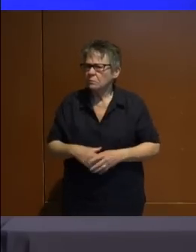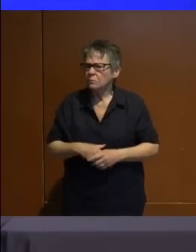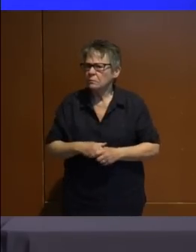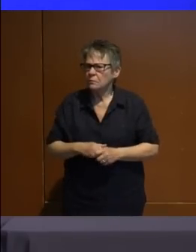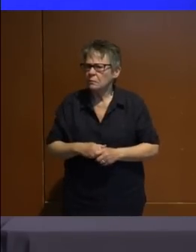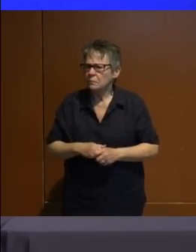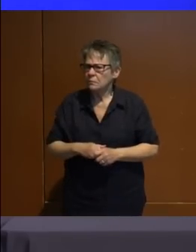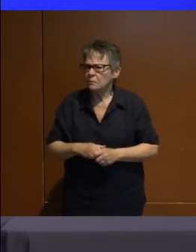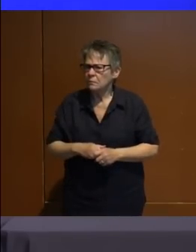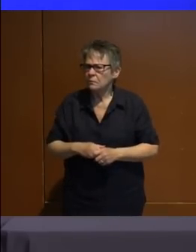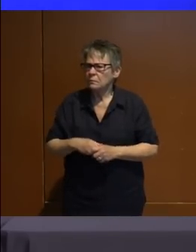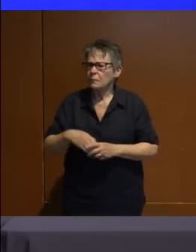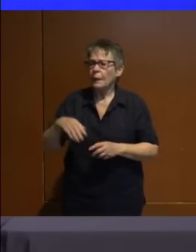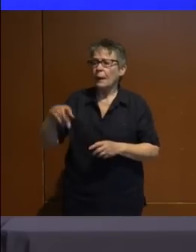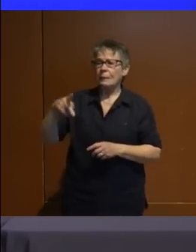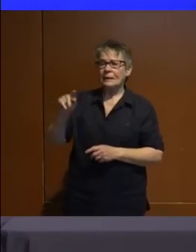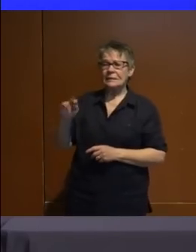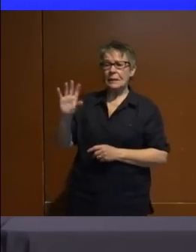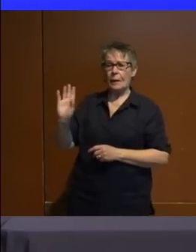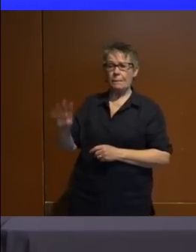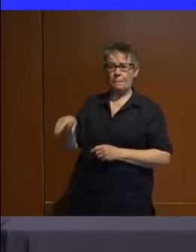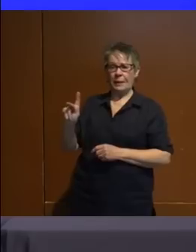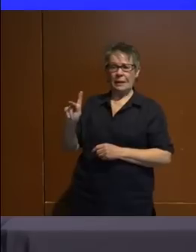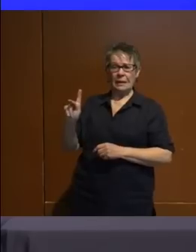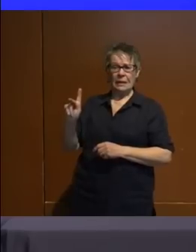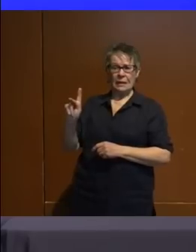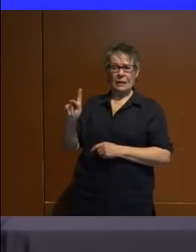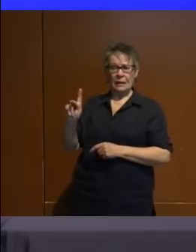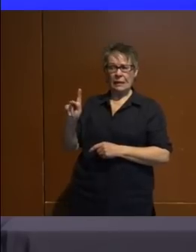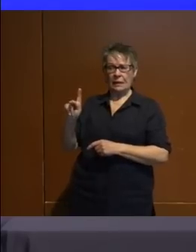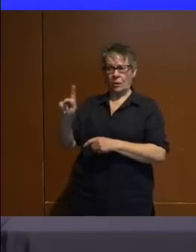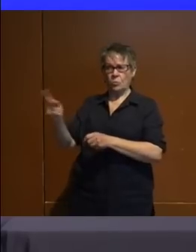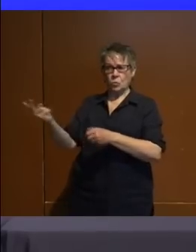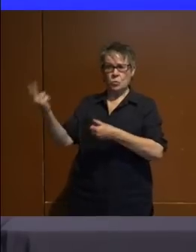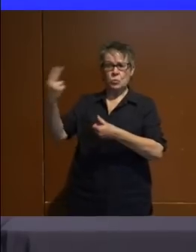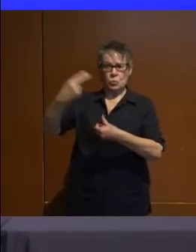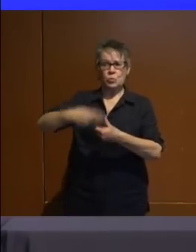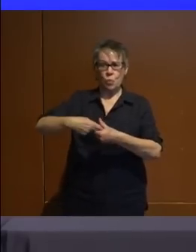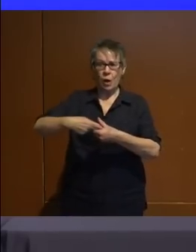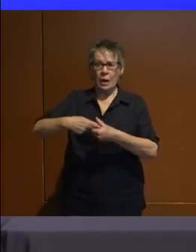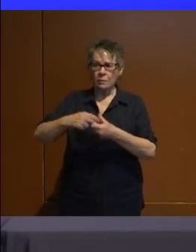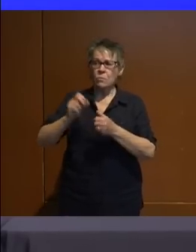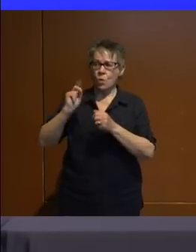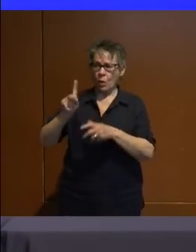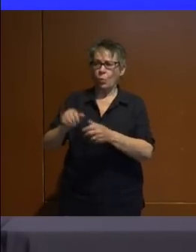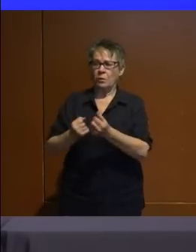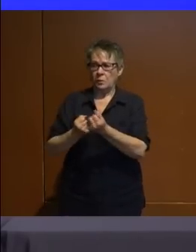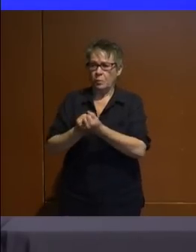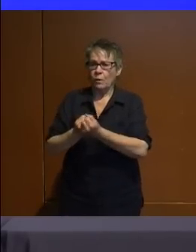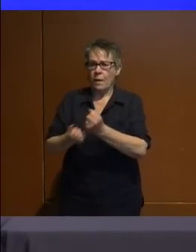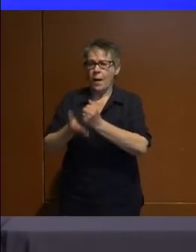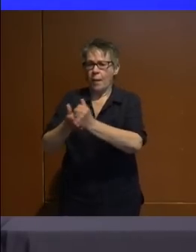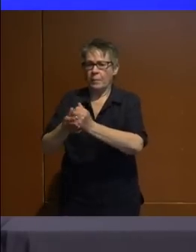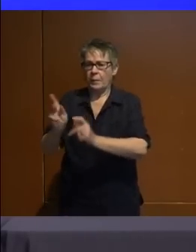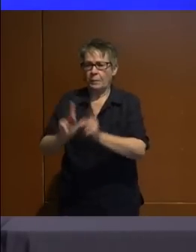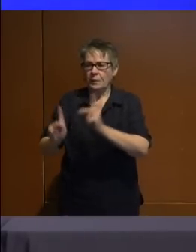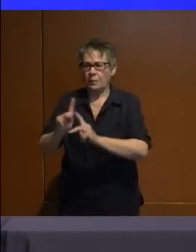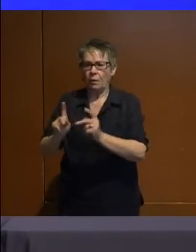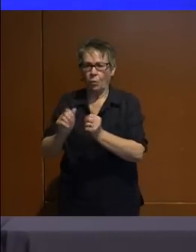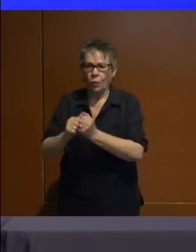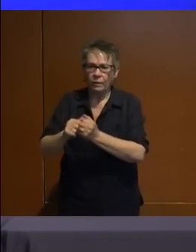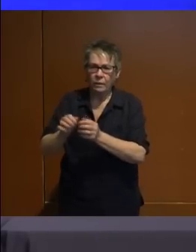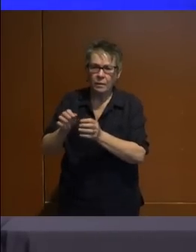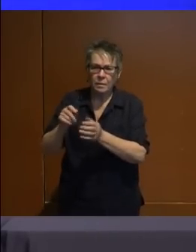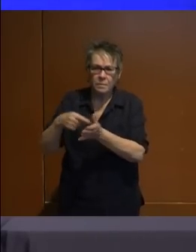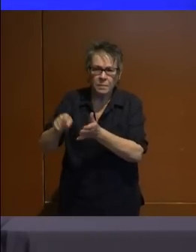they have their own policies. They put out guidance actually before the CARES Act, and then it was codified in the CARES Act. And we have, obviously,